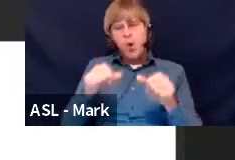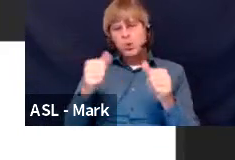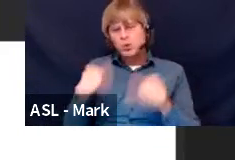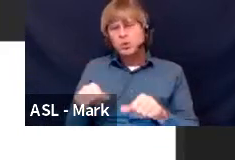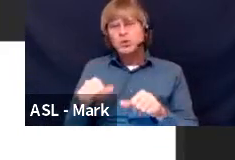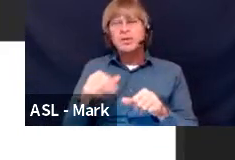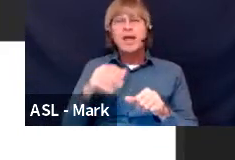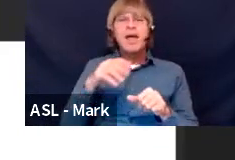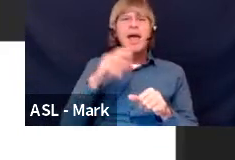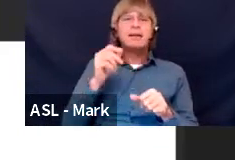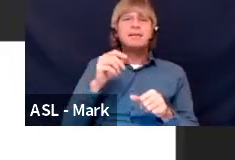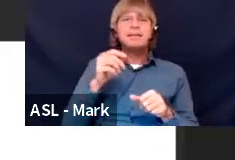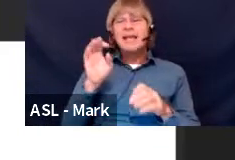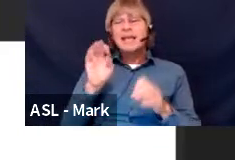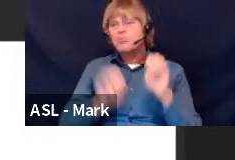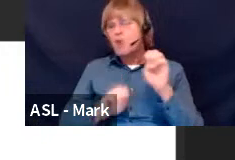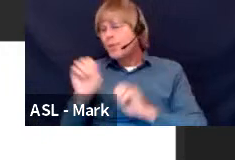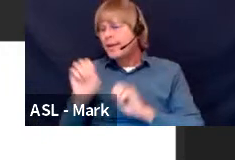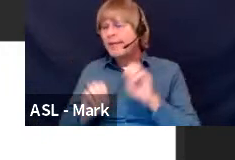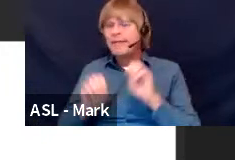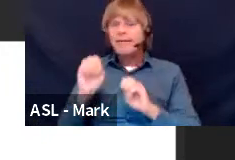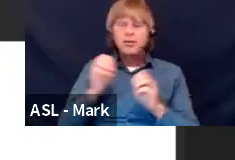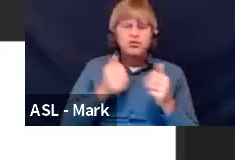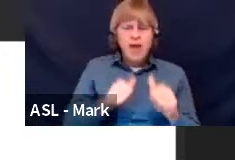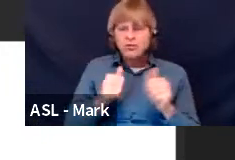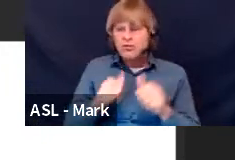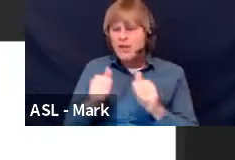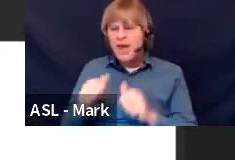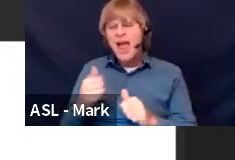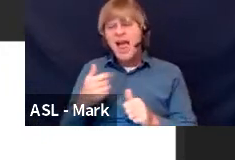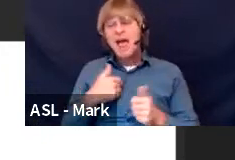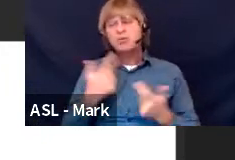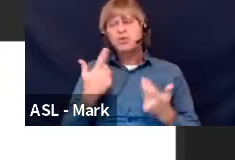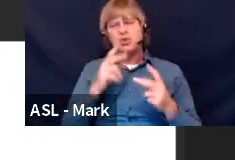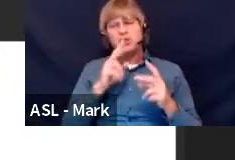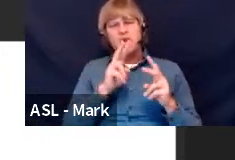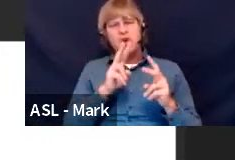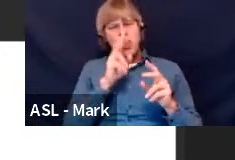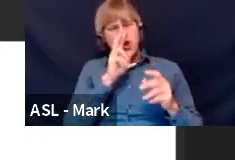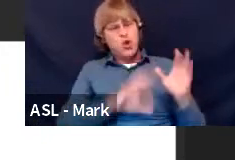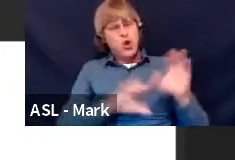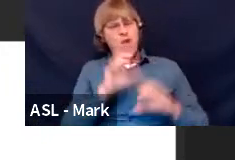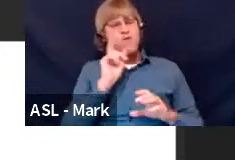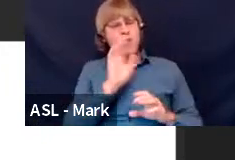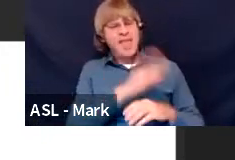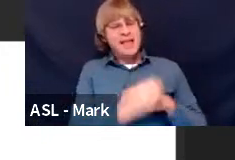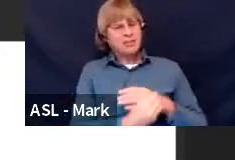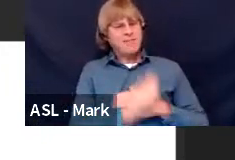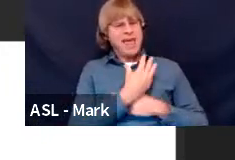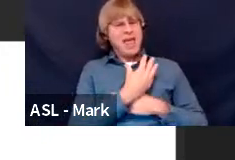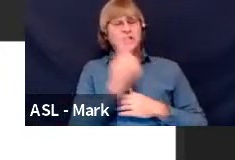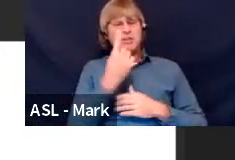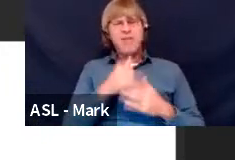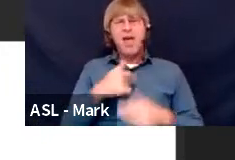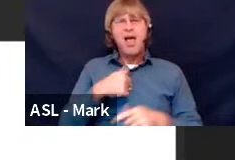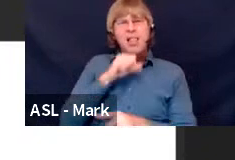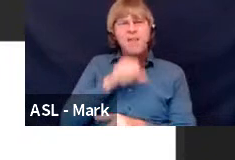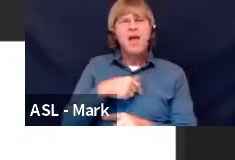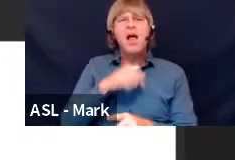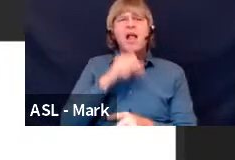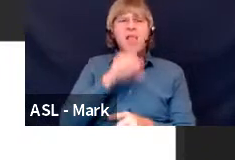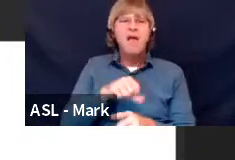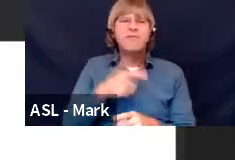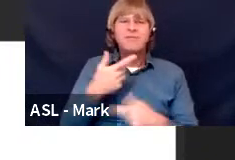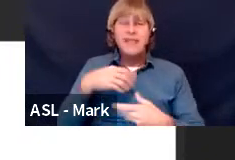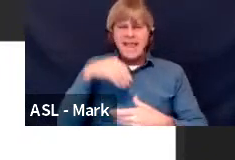and the experimentation, I was also looking at some inspiration. Things that I love inner